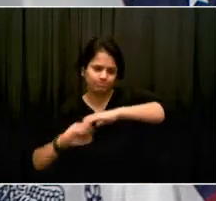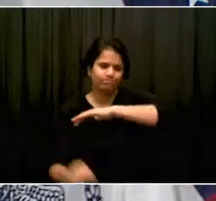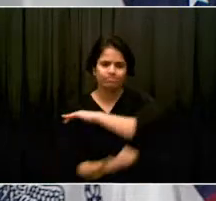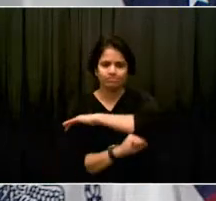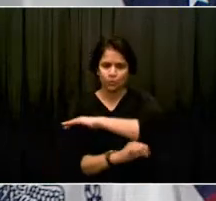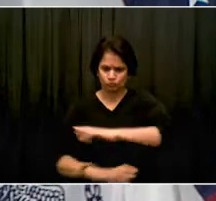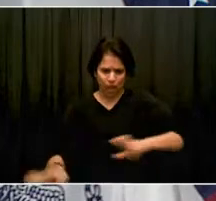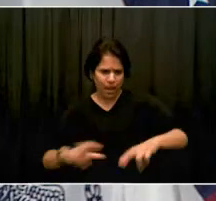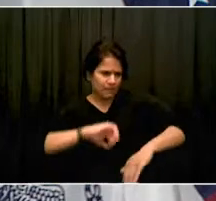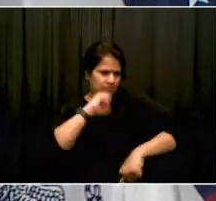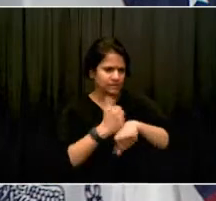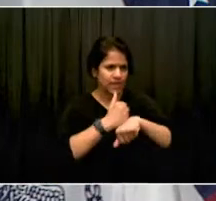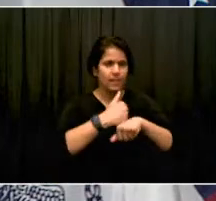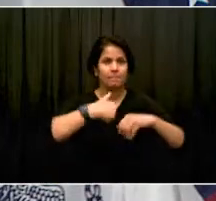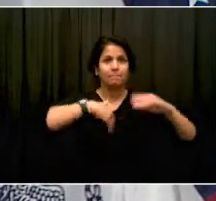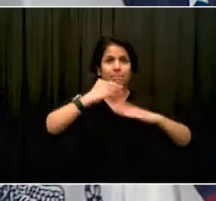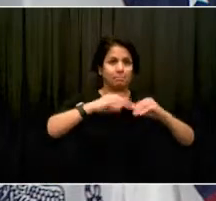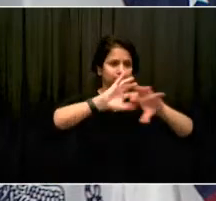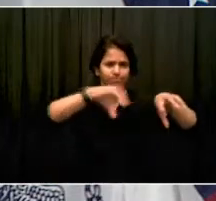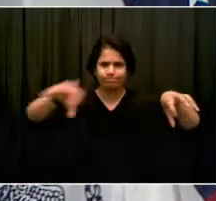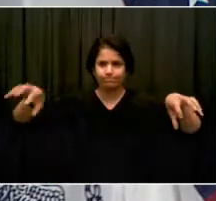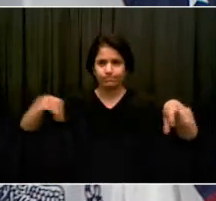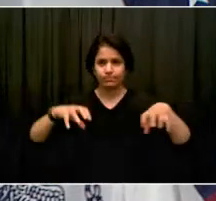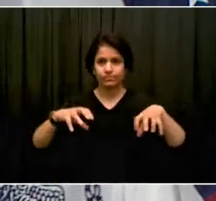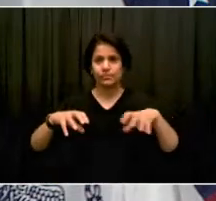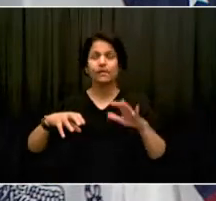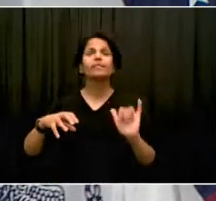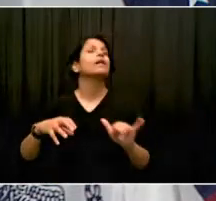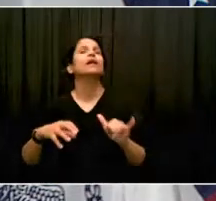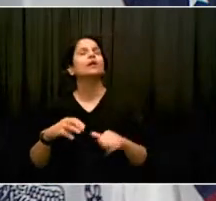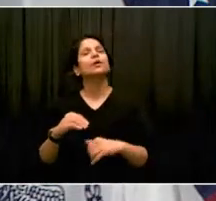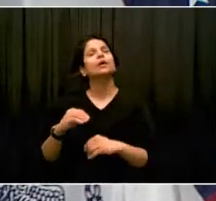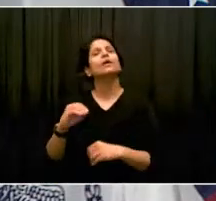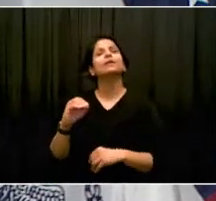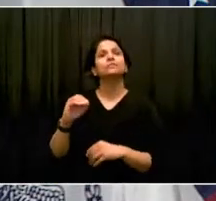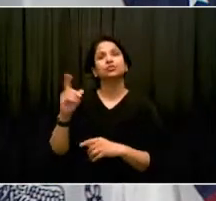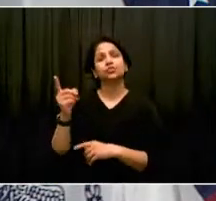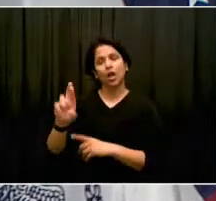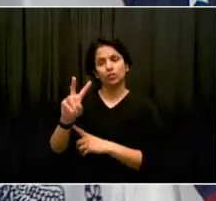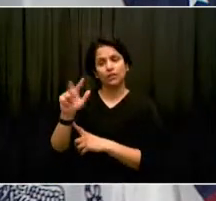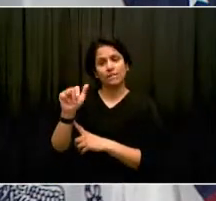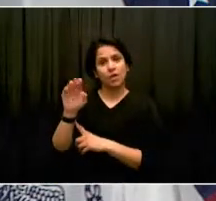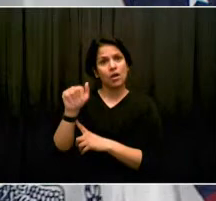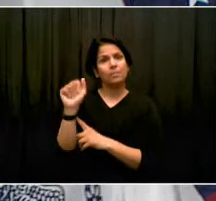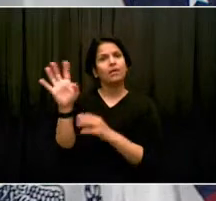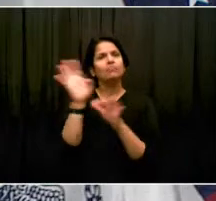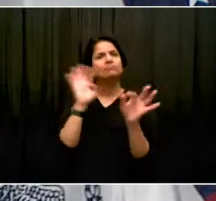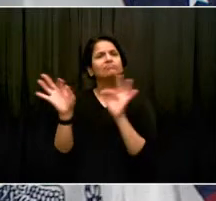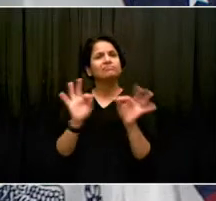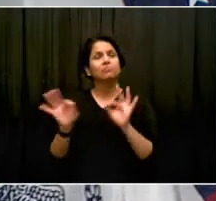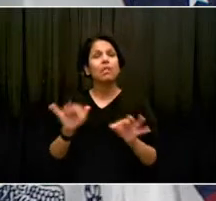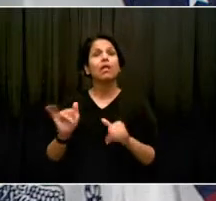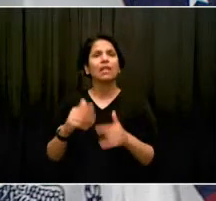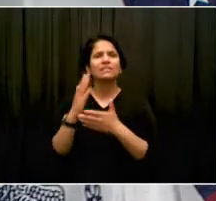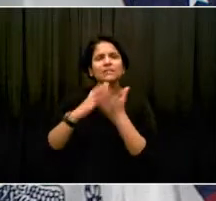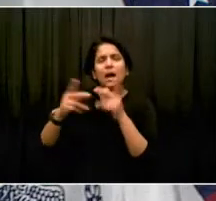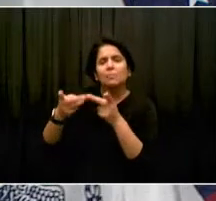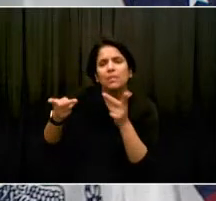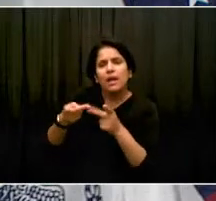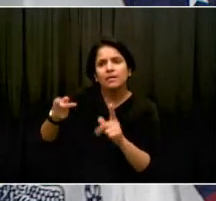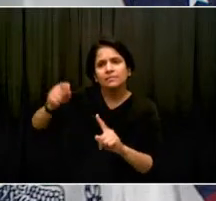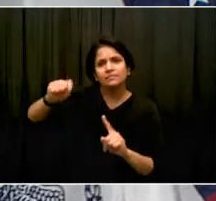said yesterday, there certainly will be particular institutions that may choose to have rules